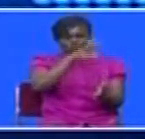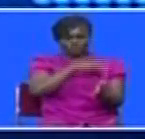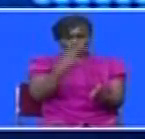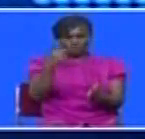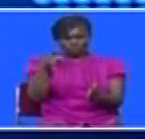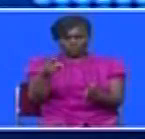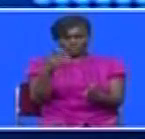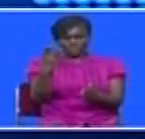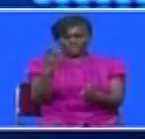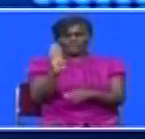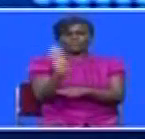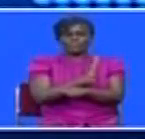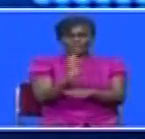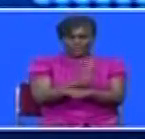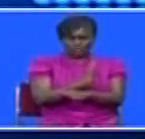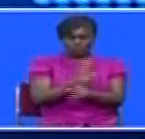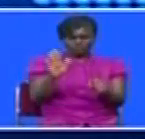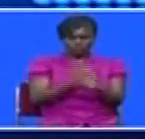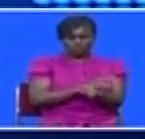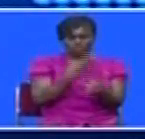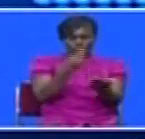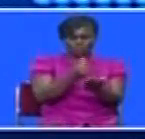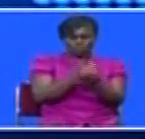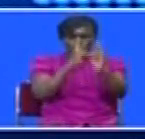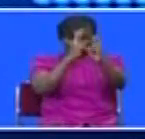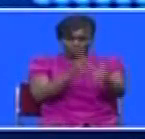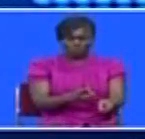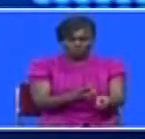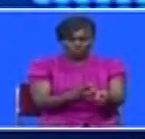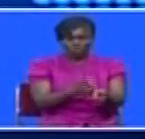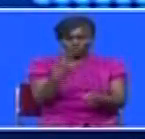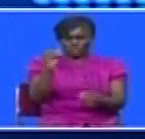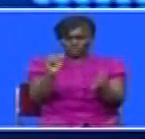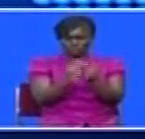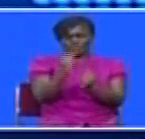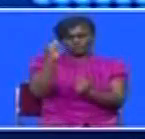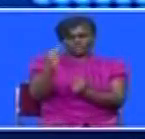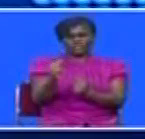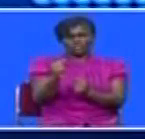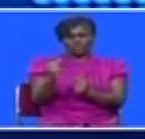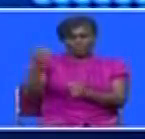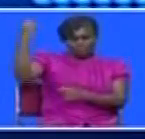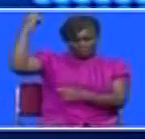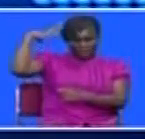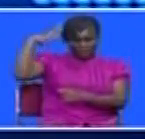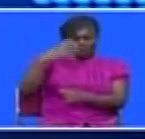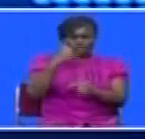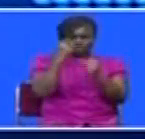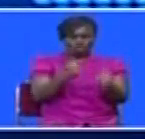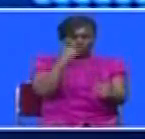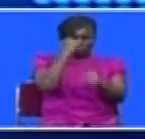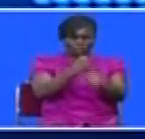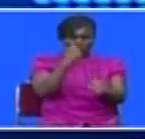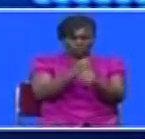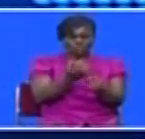12.25 billion shillings in its full-year financial results for the year ended June 2015. The firm attributes the strong performance to